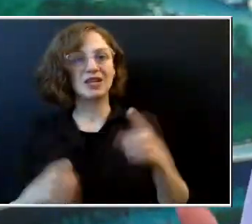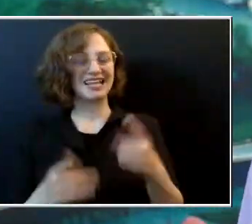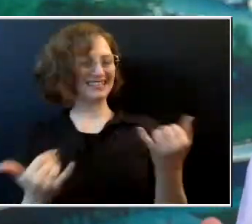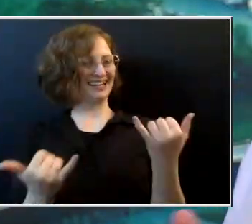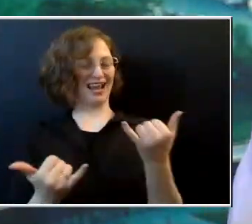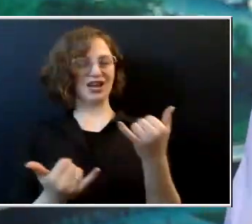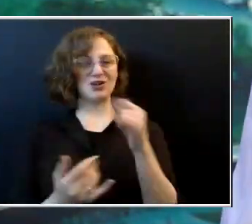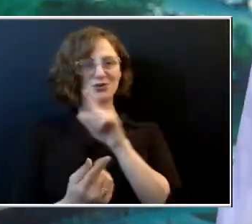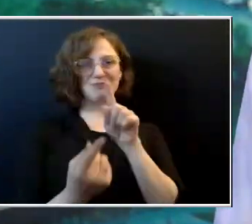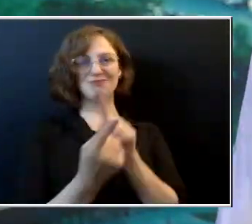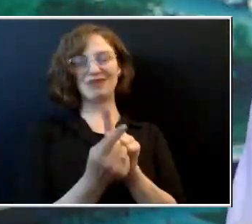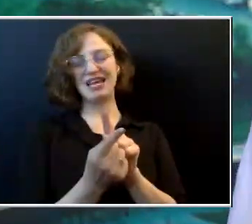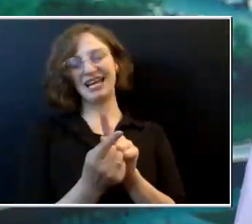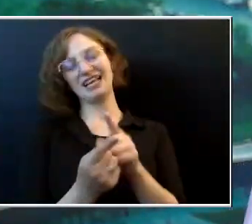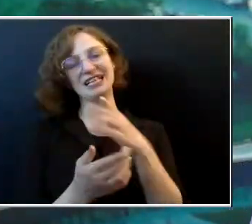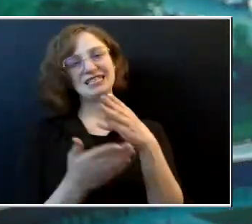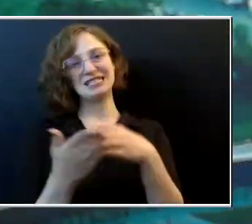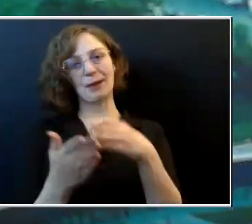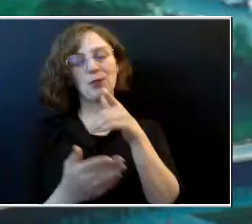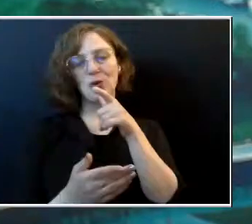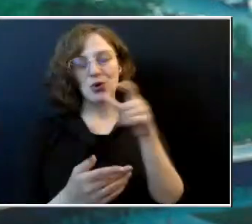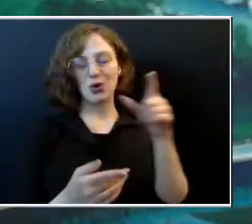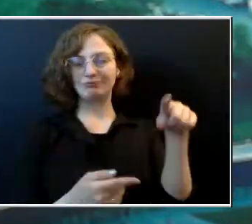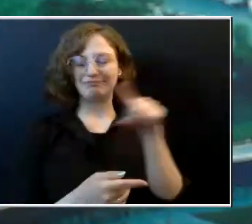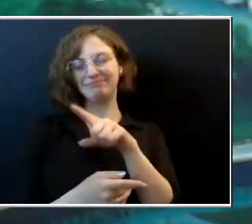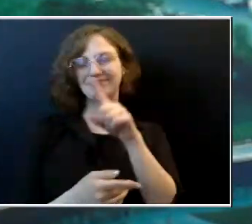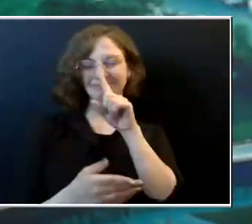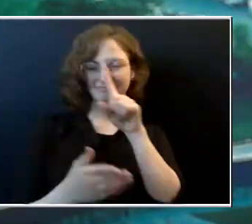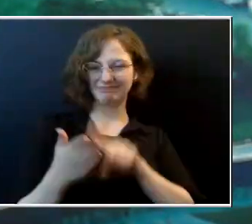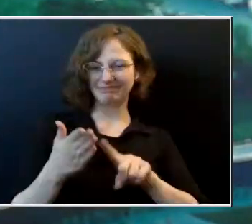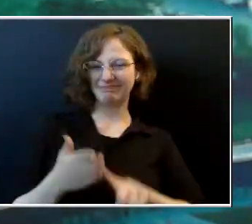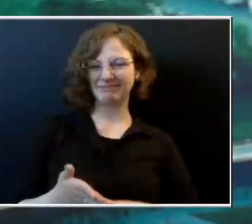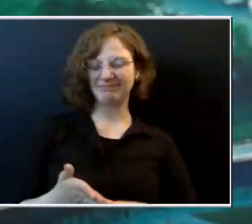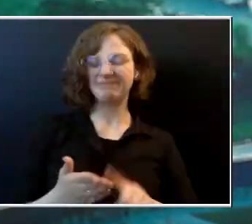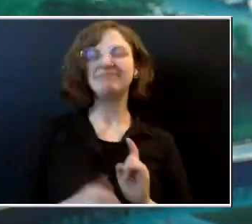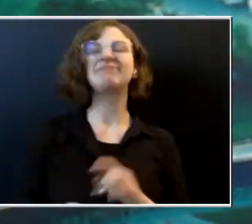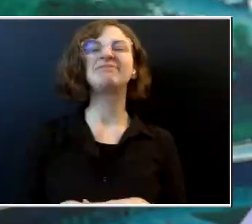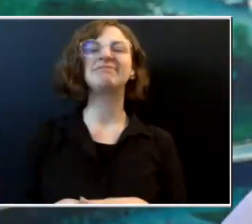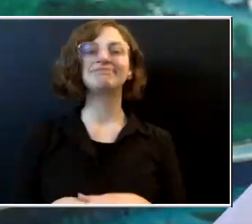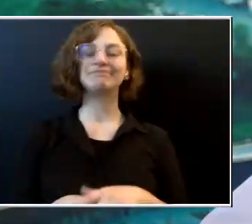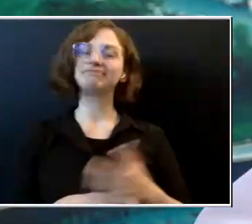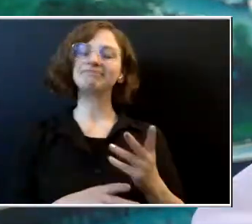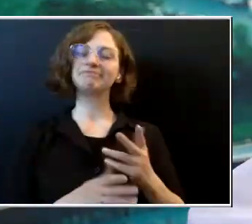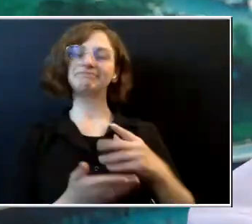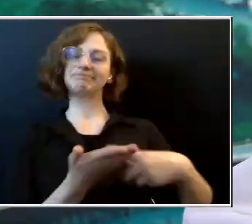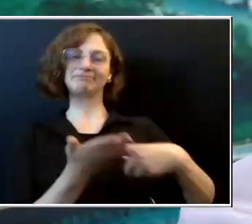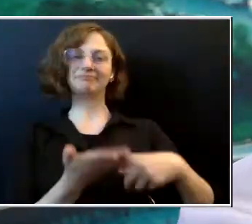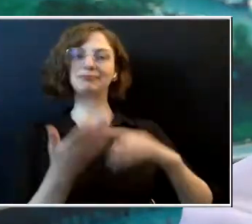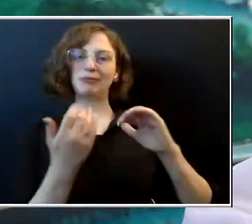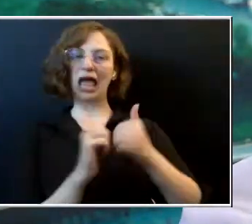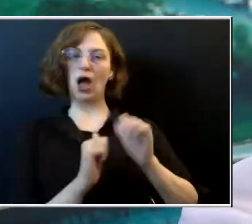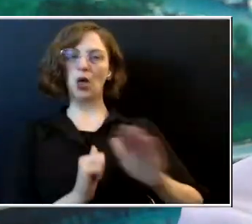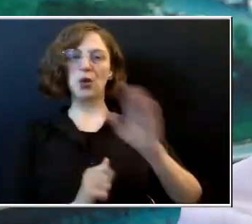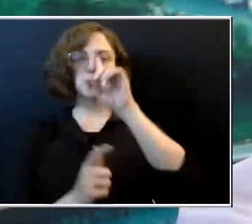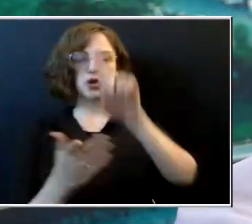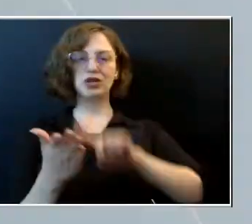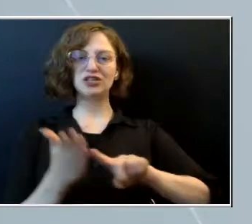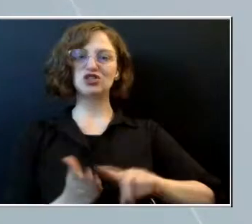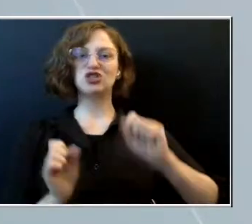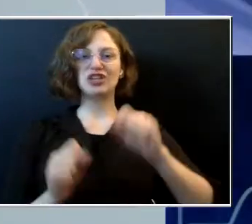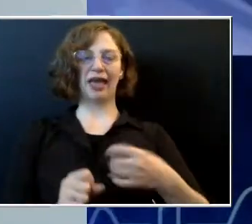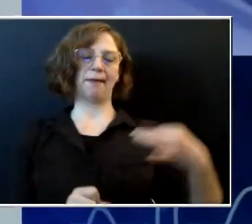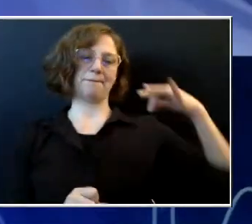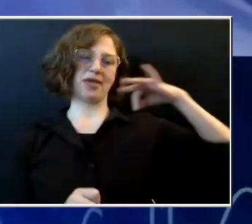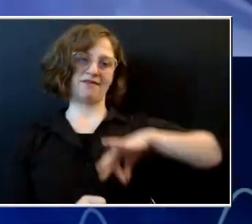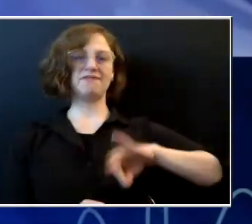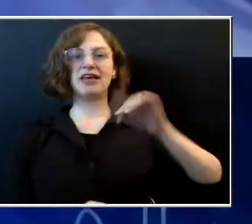as I like to say, KU Med, and asking how it benefits patients, the community, and possibly even people everywhere. But first, let's